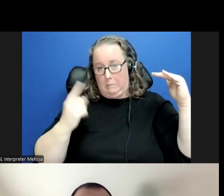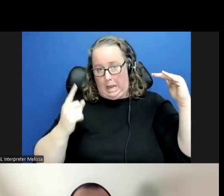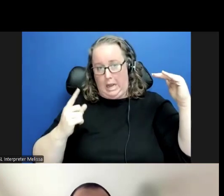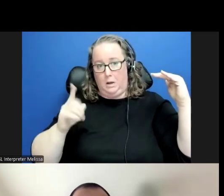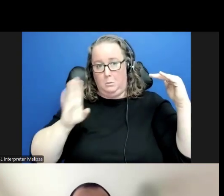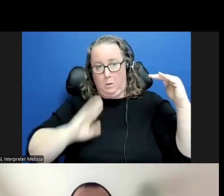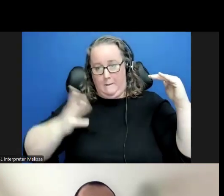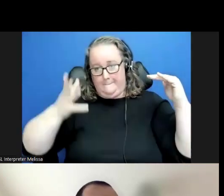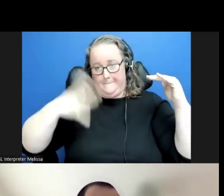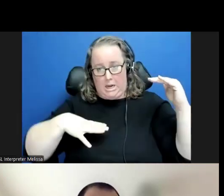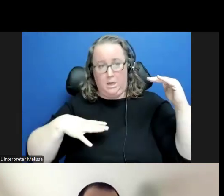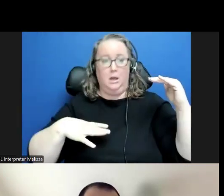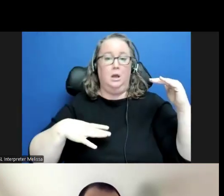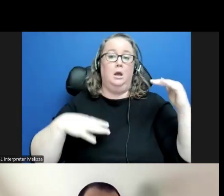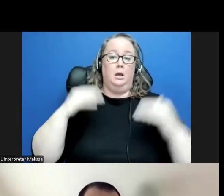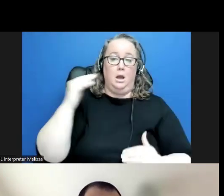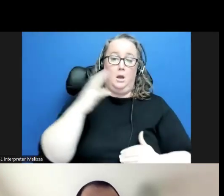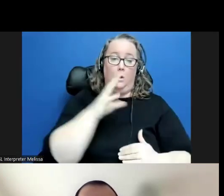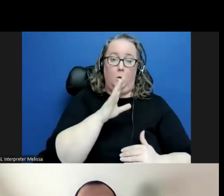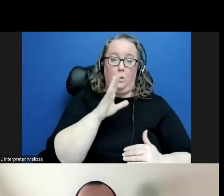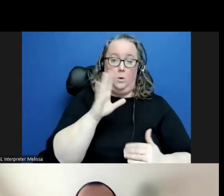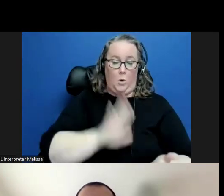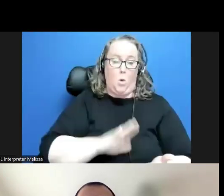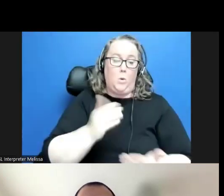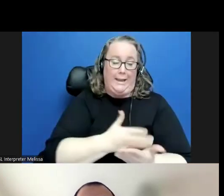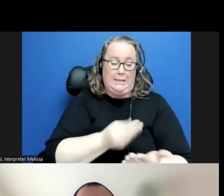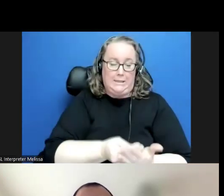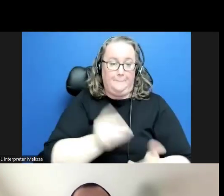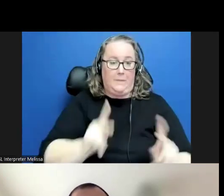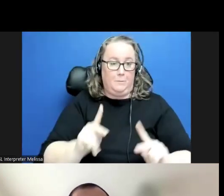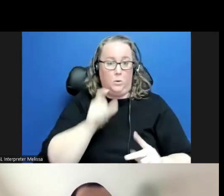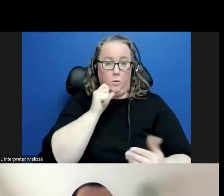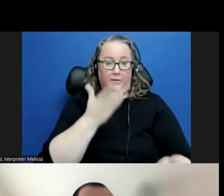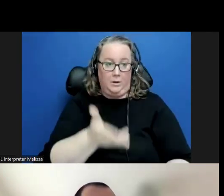disproportionately low-income individuals at Bridgewater.